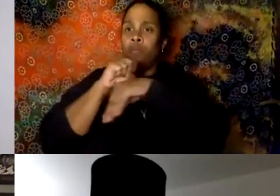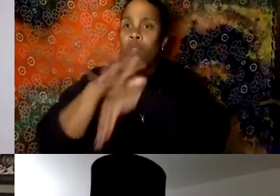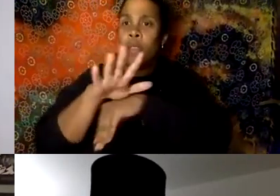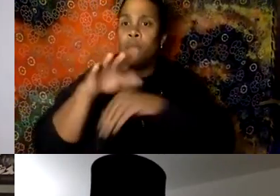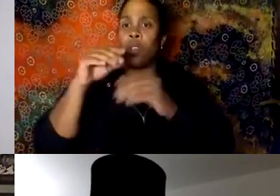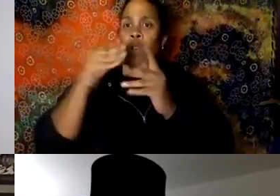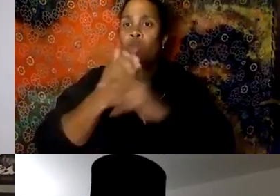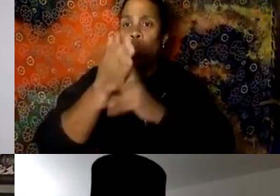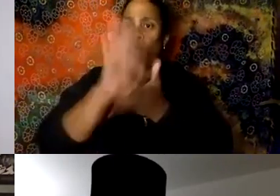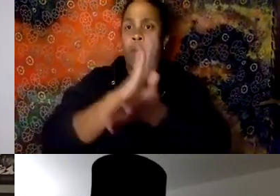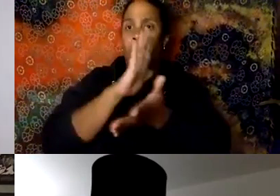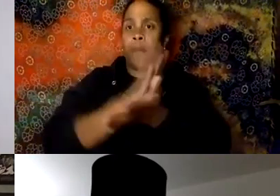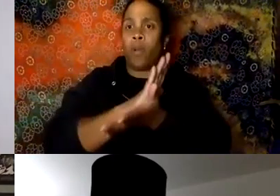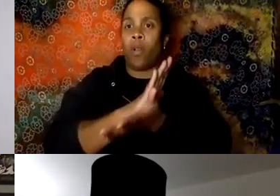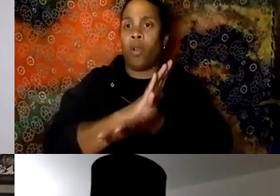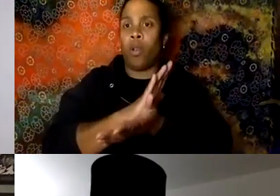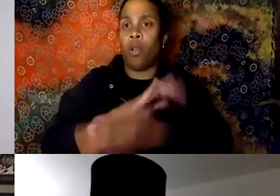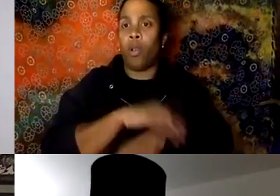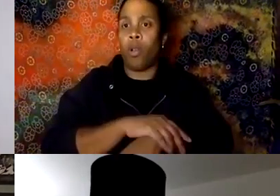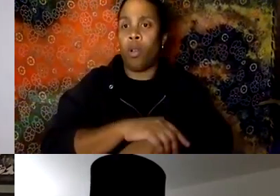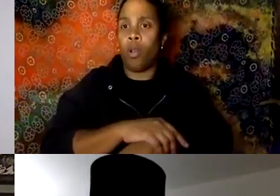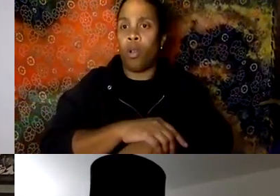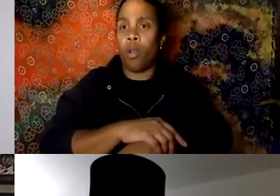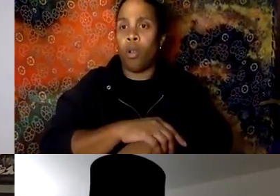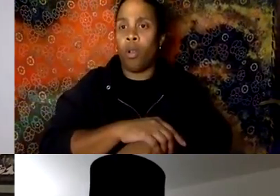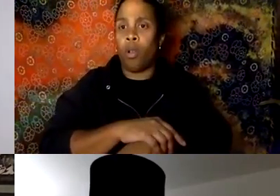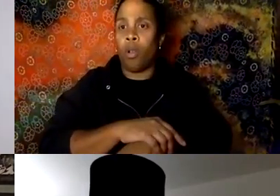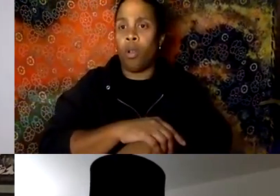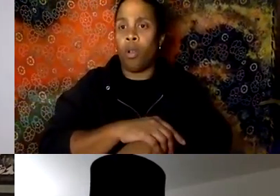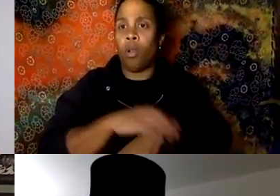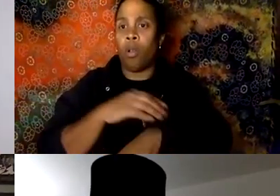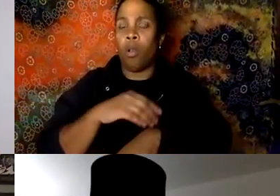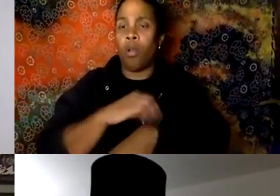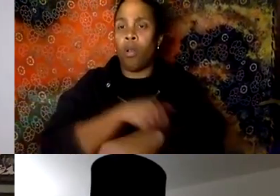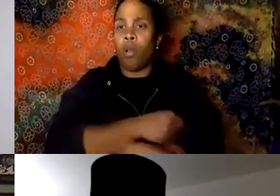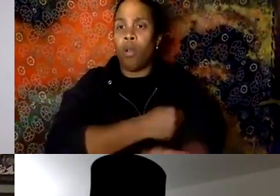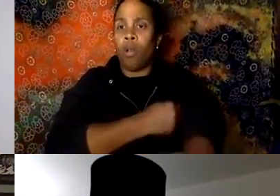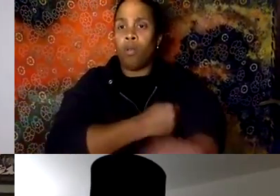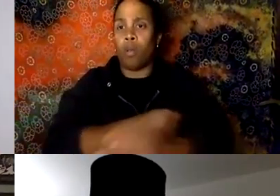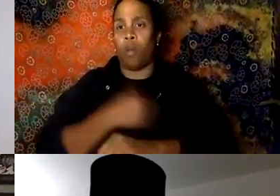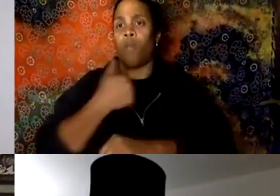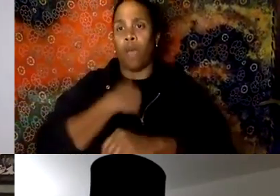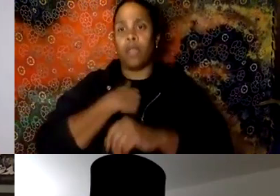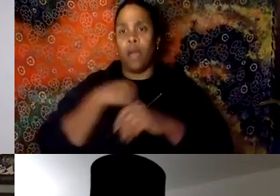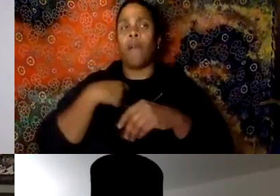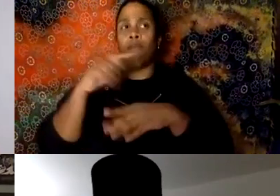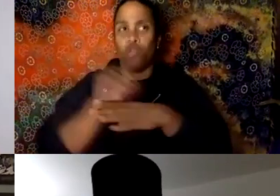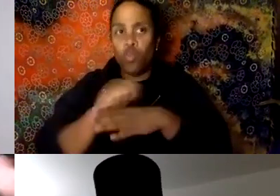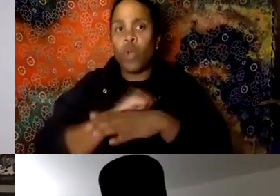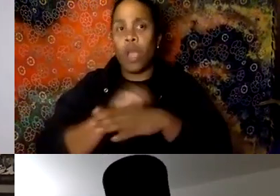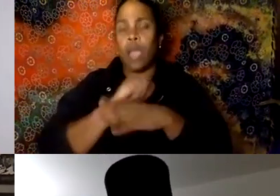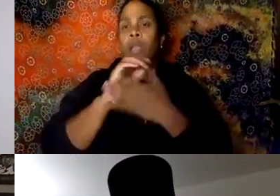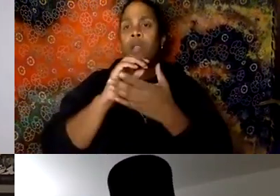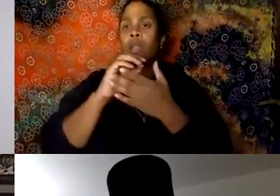do the same thing, but mostly because I'm technically trained to be an artist and because my thesis committee would